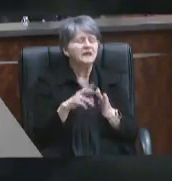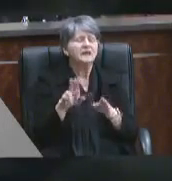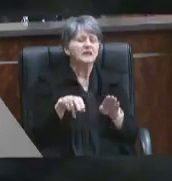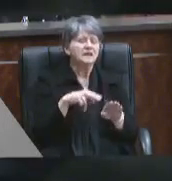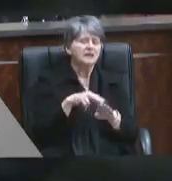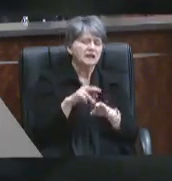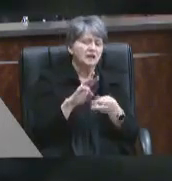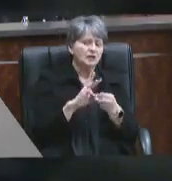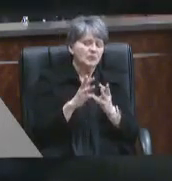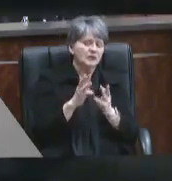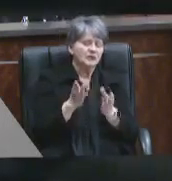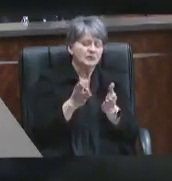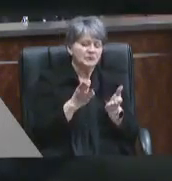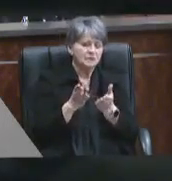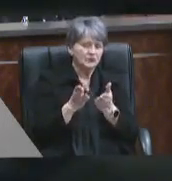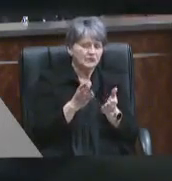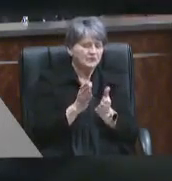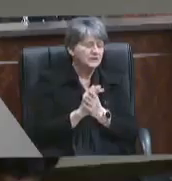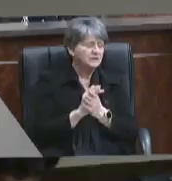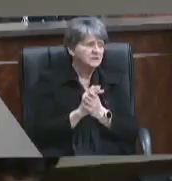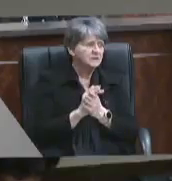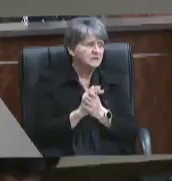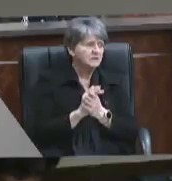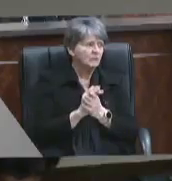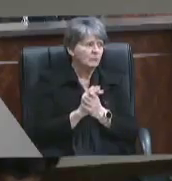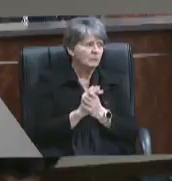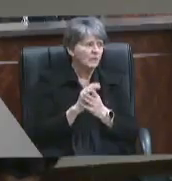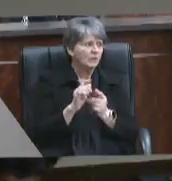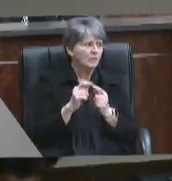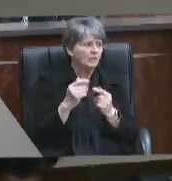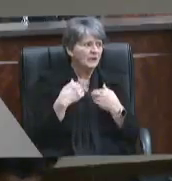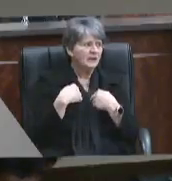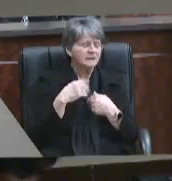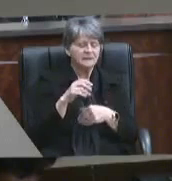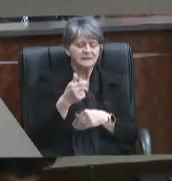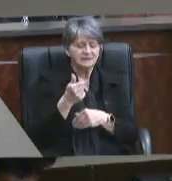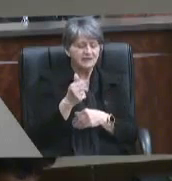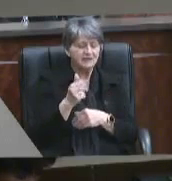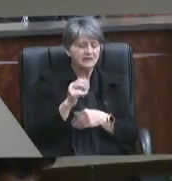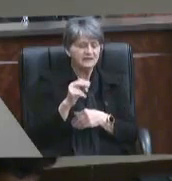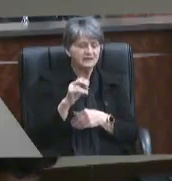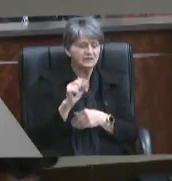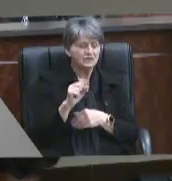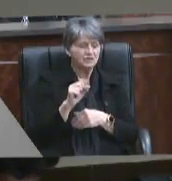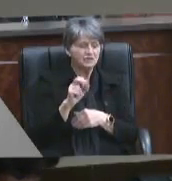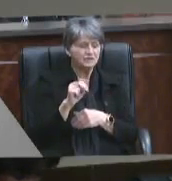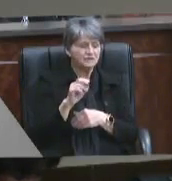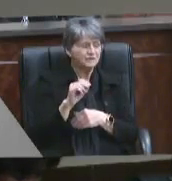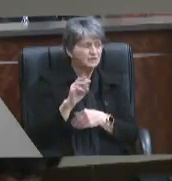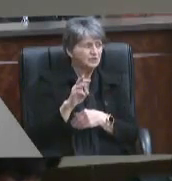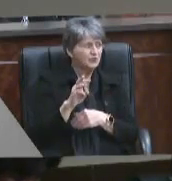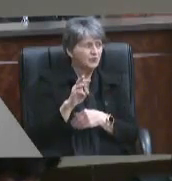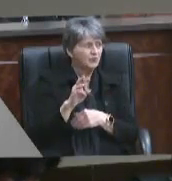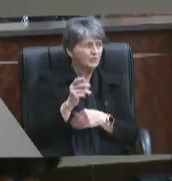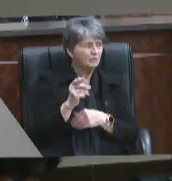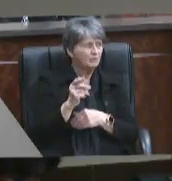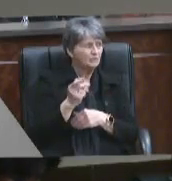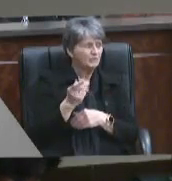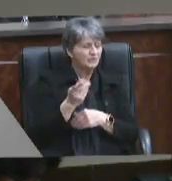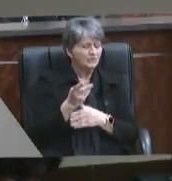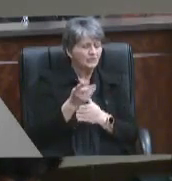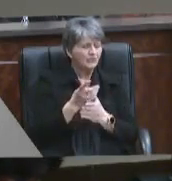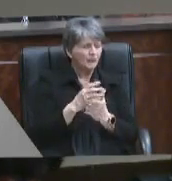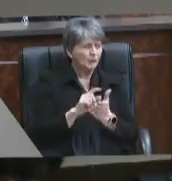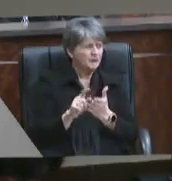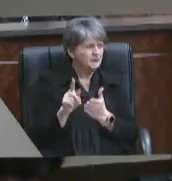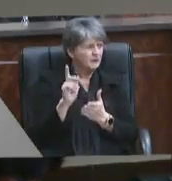Service. When we had the 10 inches of snow that came, what was that, a few weeks